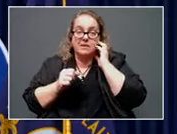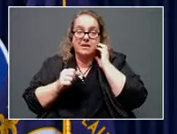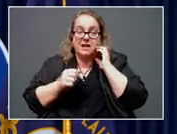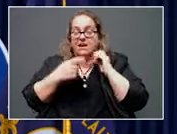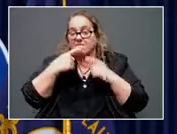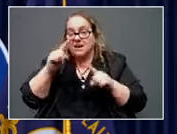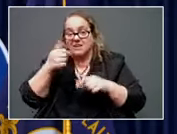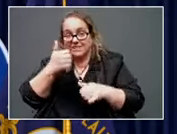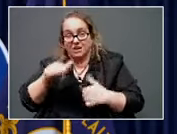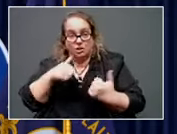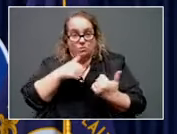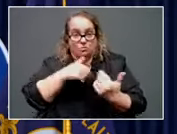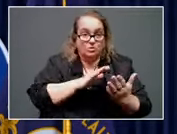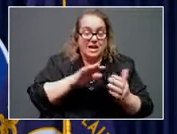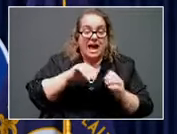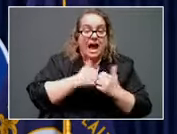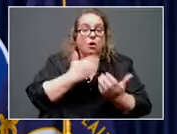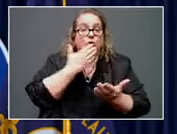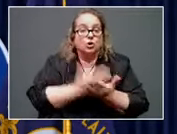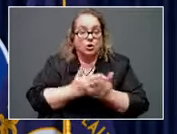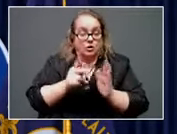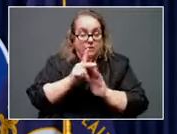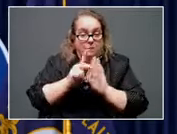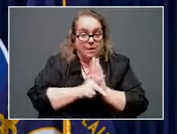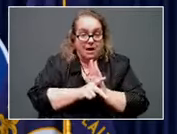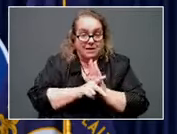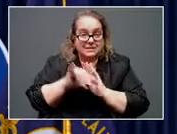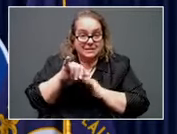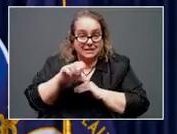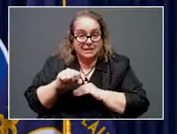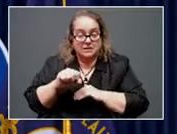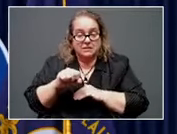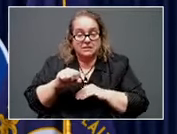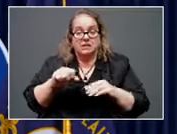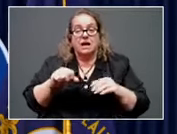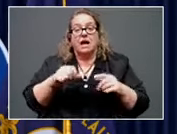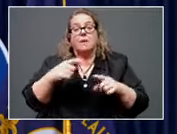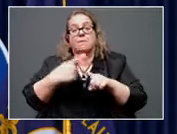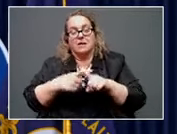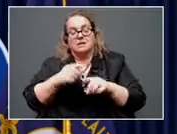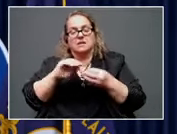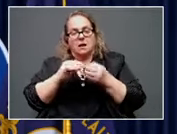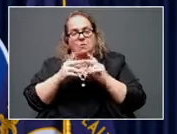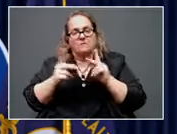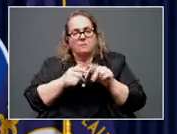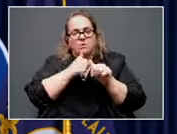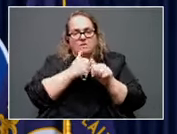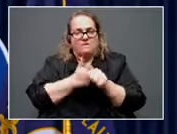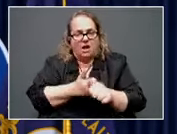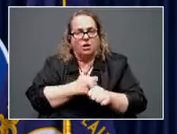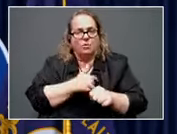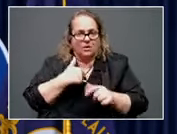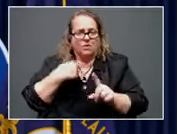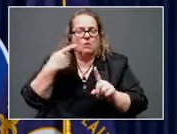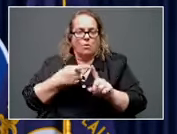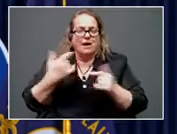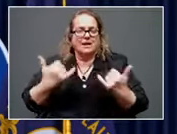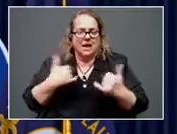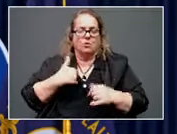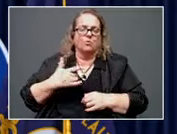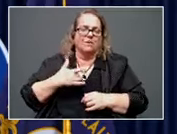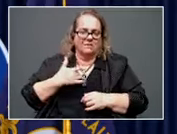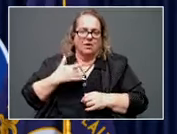is how good the policy is times the number of people who follow it. And I think we're at a point now where we felt we had